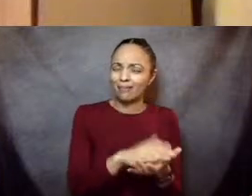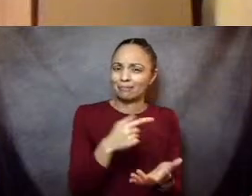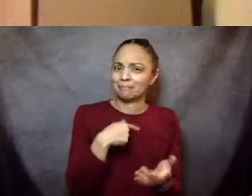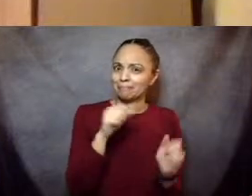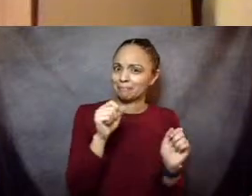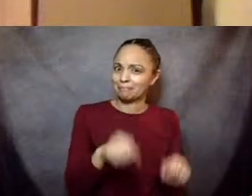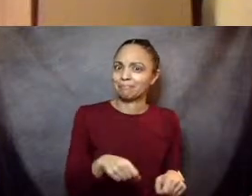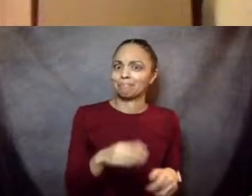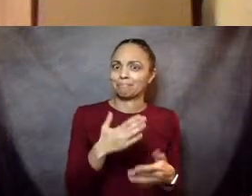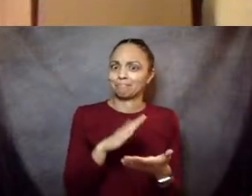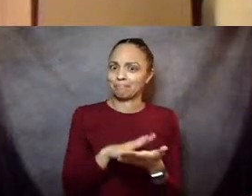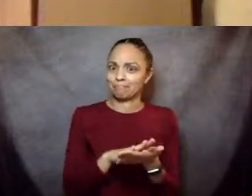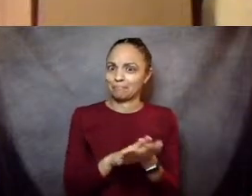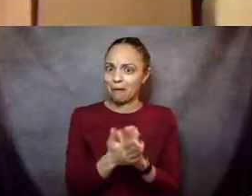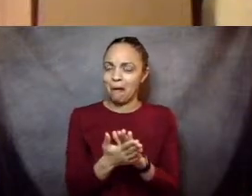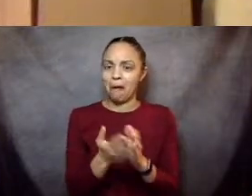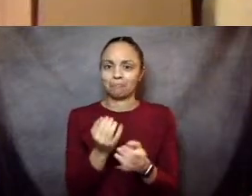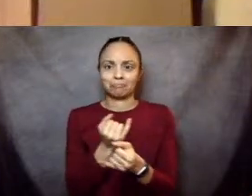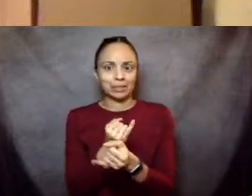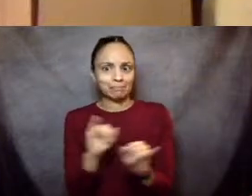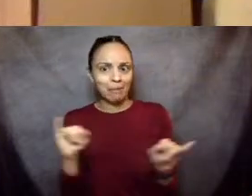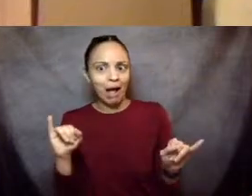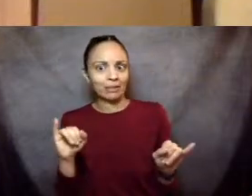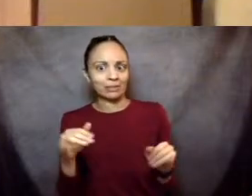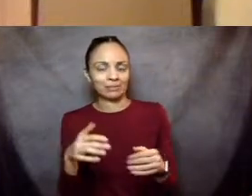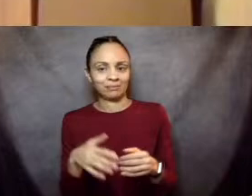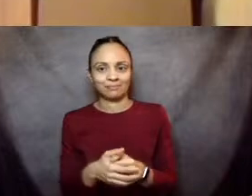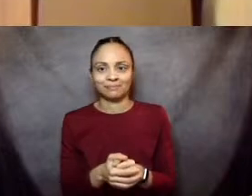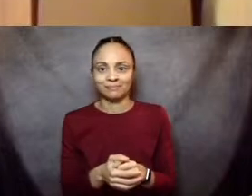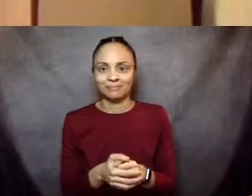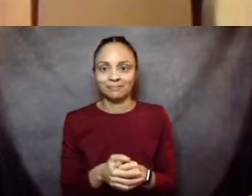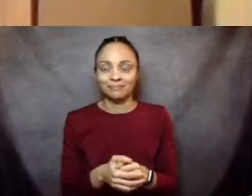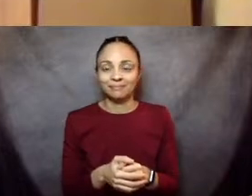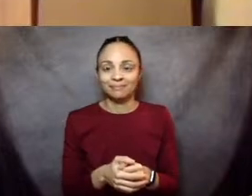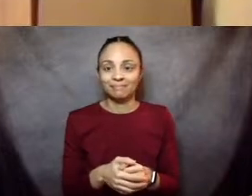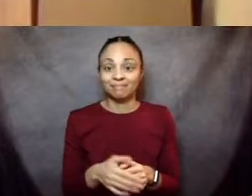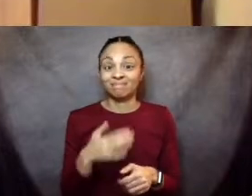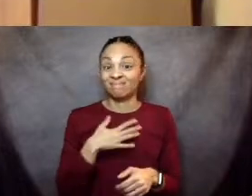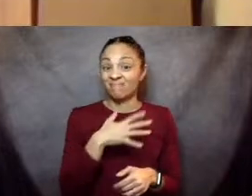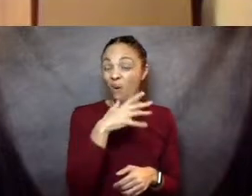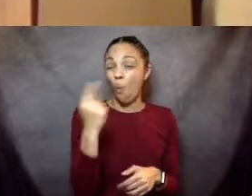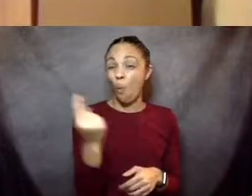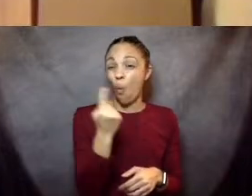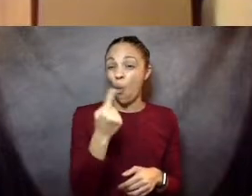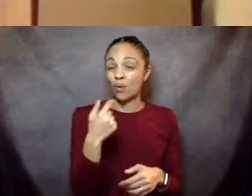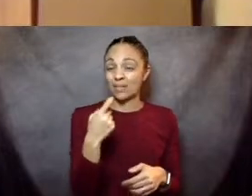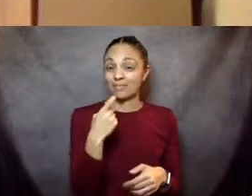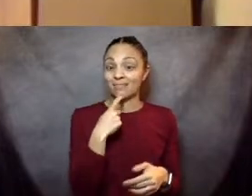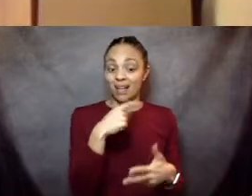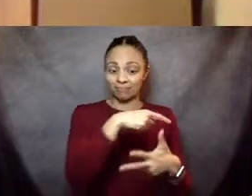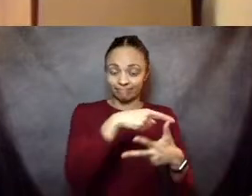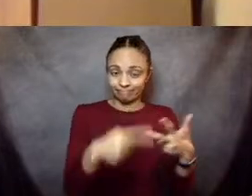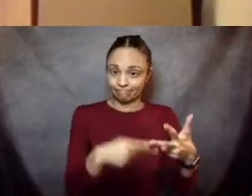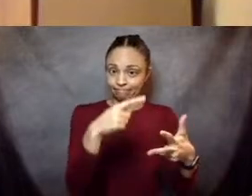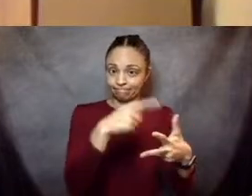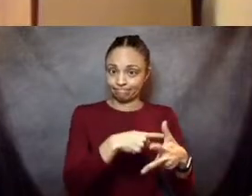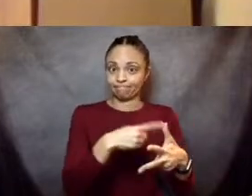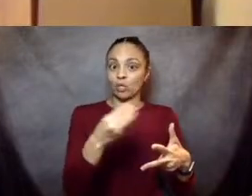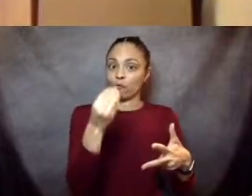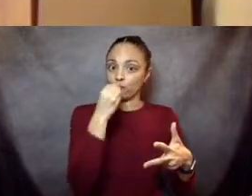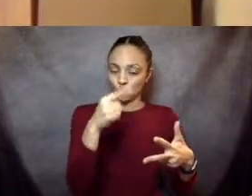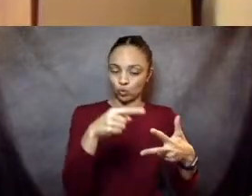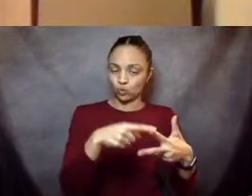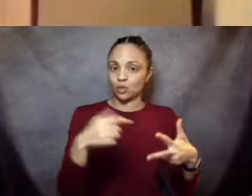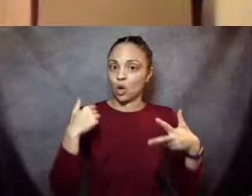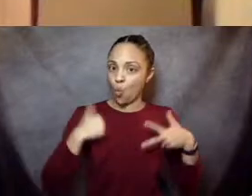food, clothing, and shelter, which she always said, all those three things in that order, food, clothing, shelter. You had to